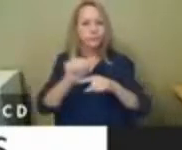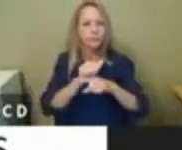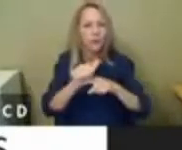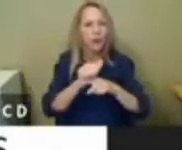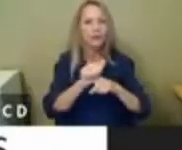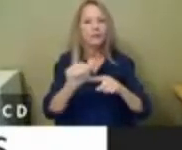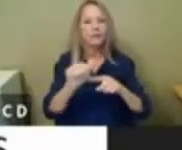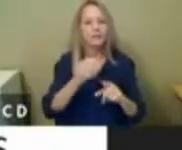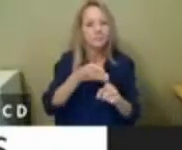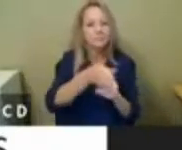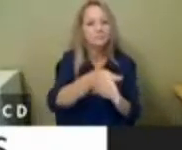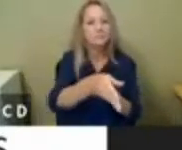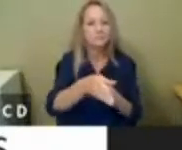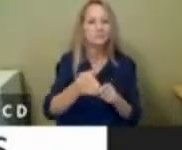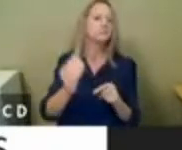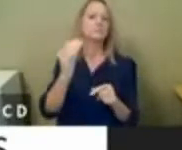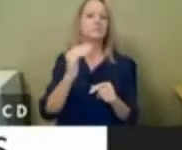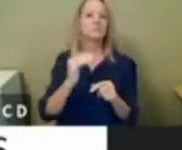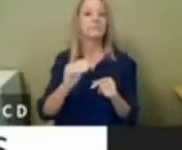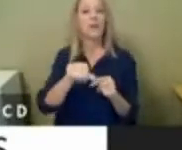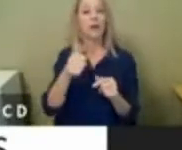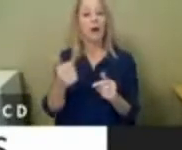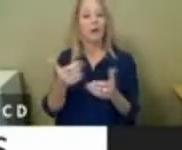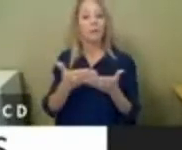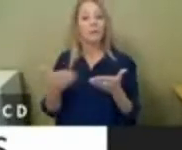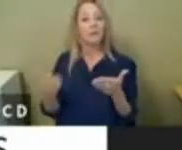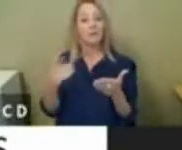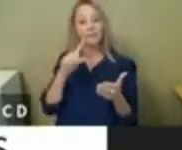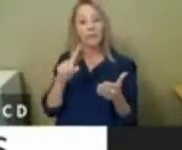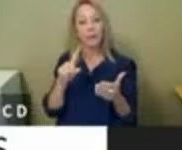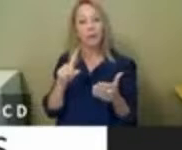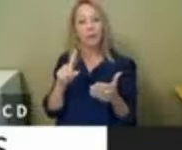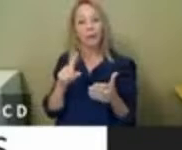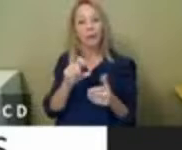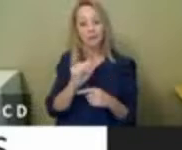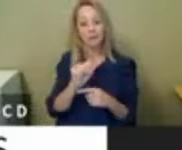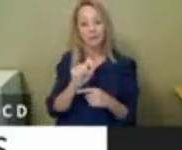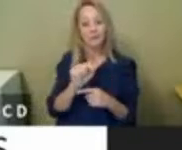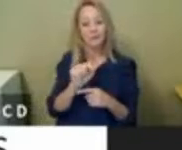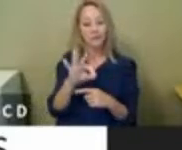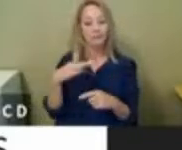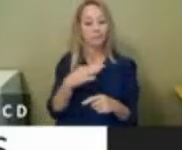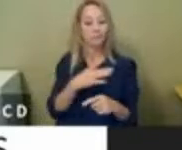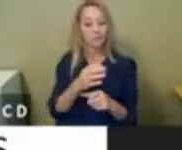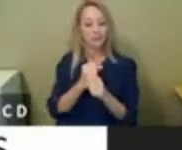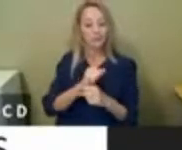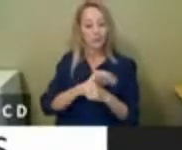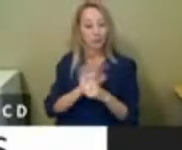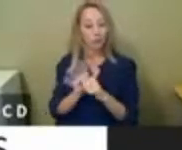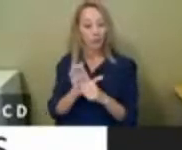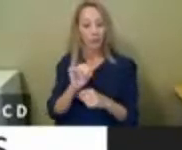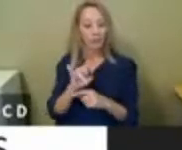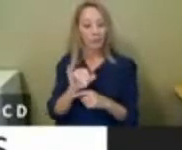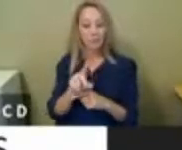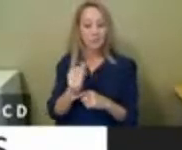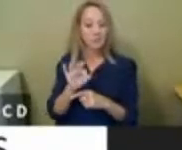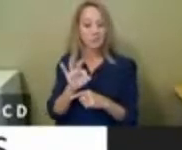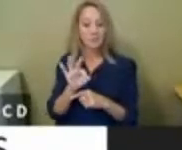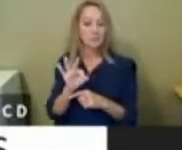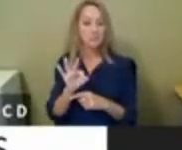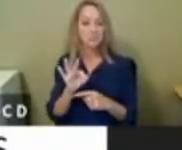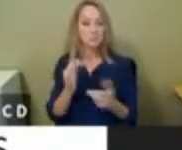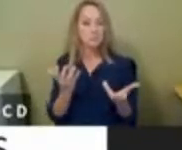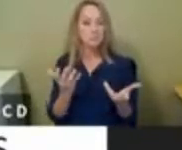issue that we see very much at all contracting in the hospital setting, but just in the outside of the hospital in their personal lives, and then the